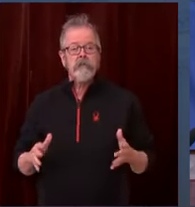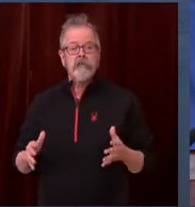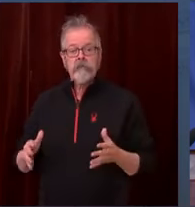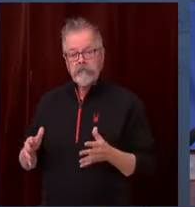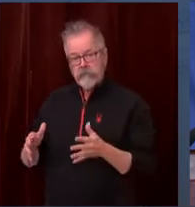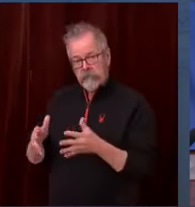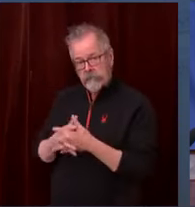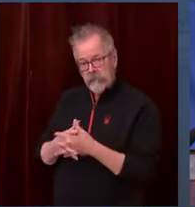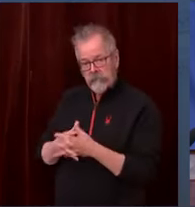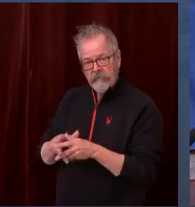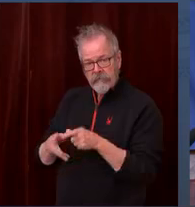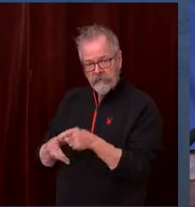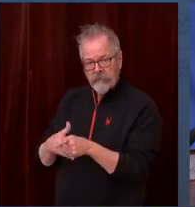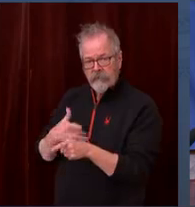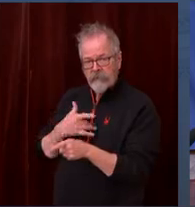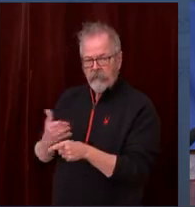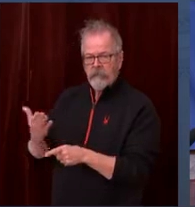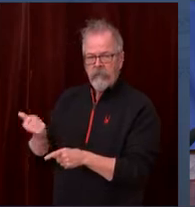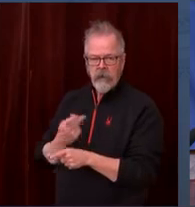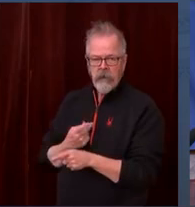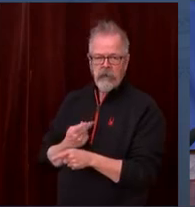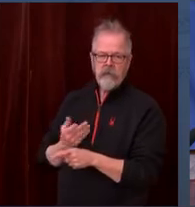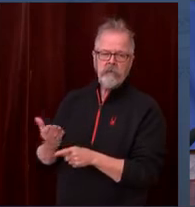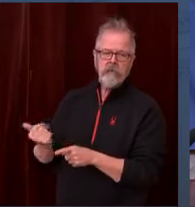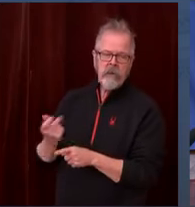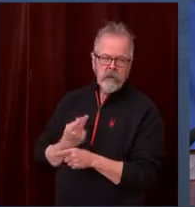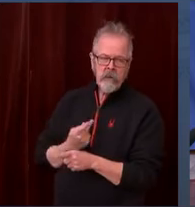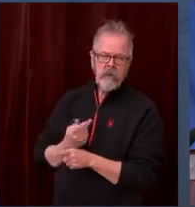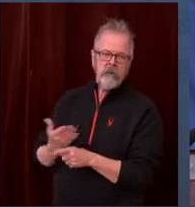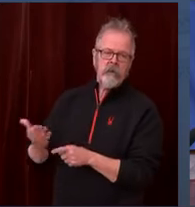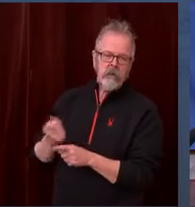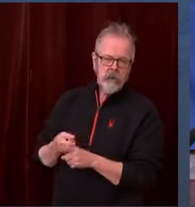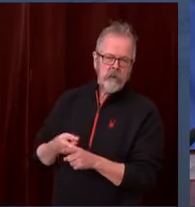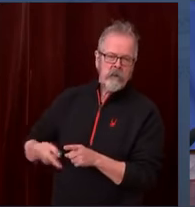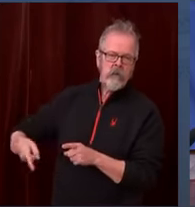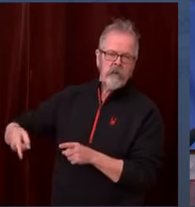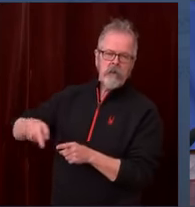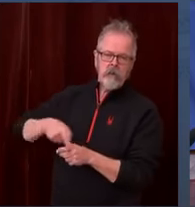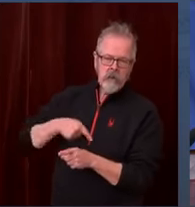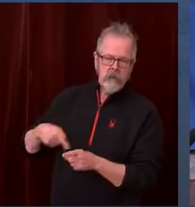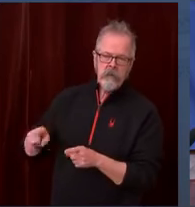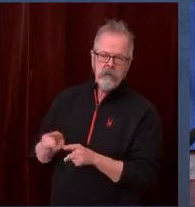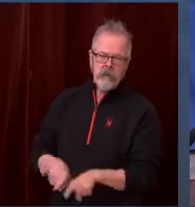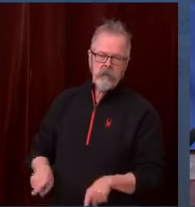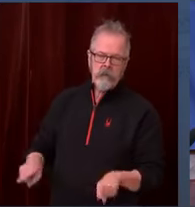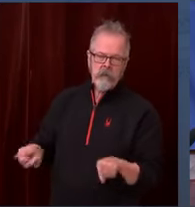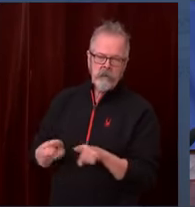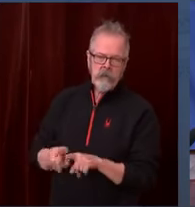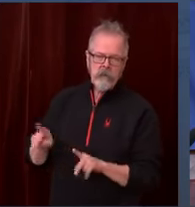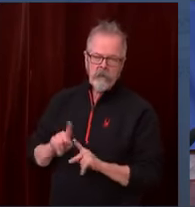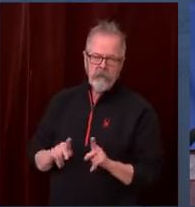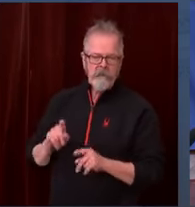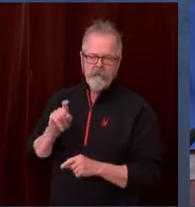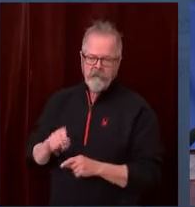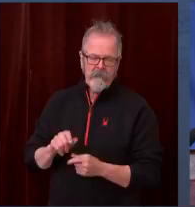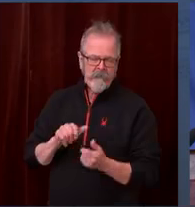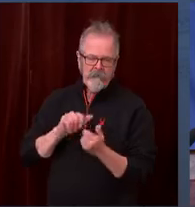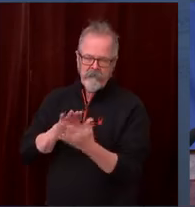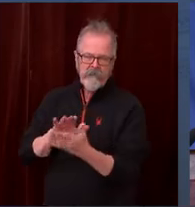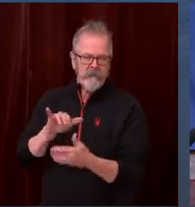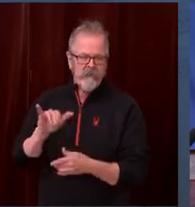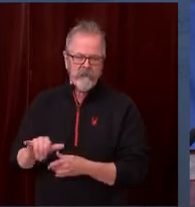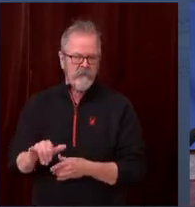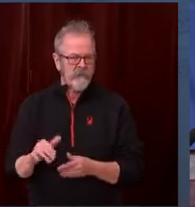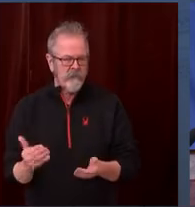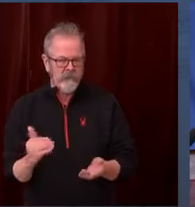Joe, you can ask your question. Governor, two-part question. How are prosecutions gonna work under your